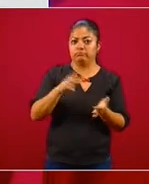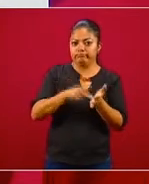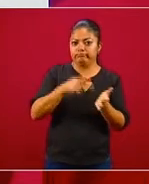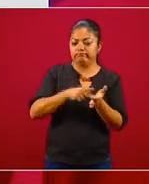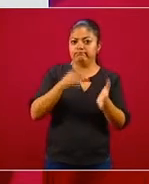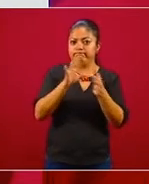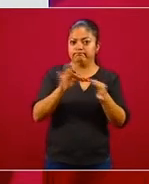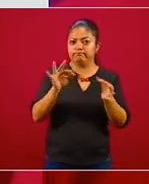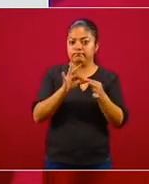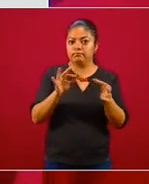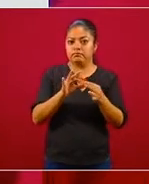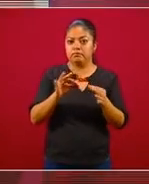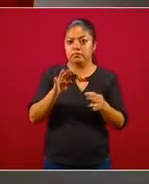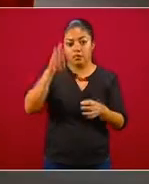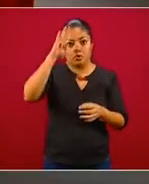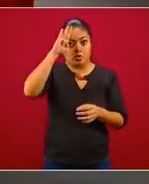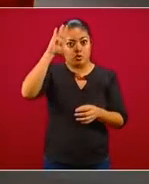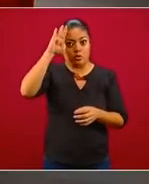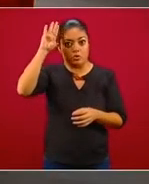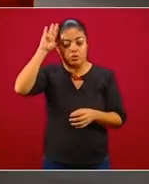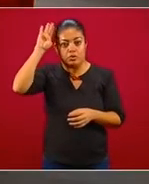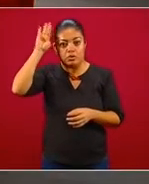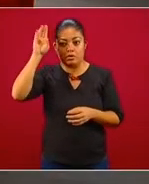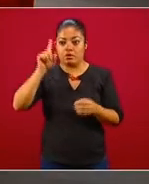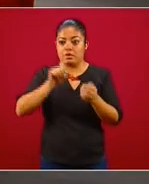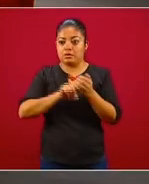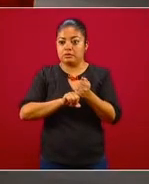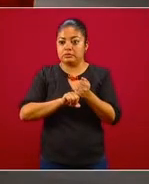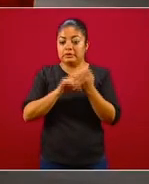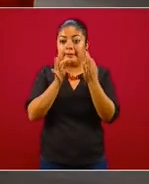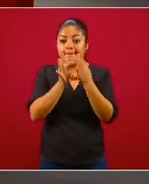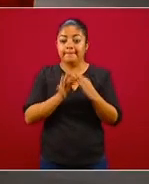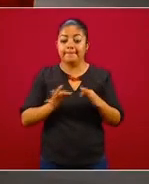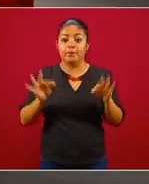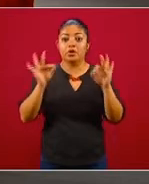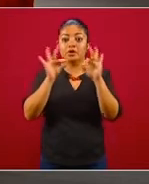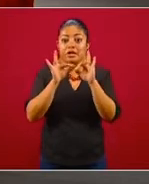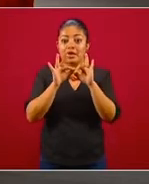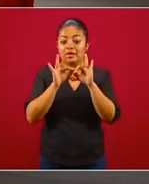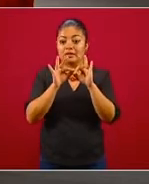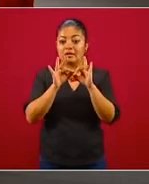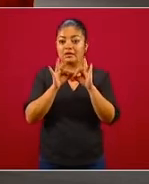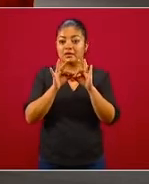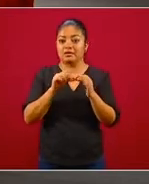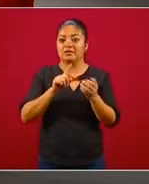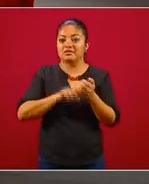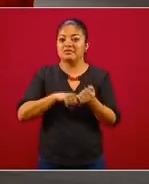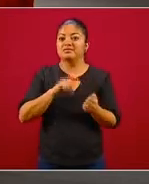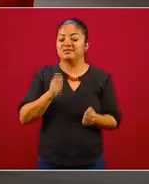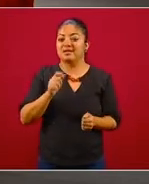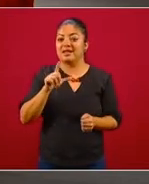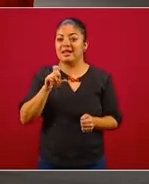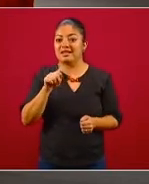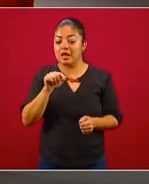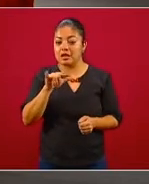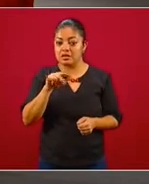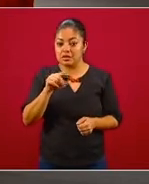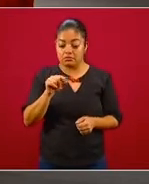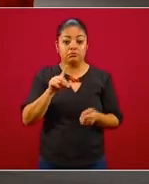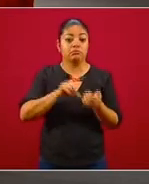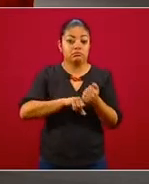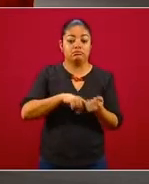statistic. But for the stable hospitalized patients and the outpatients, we have an